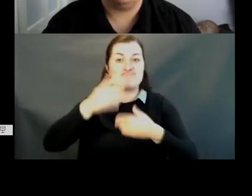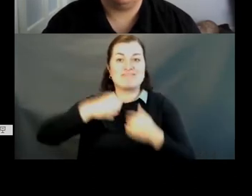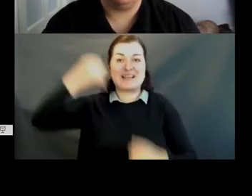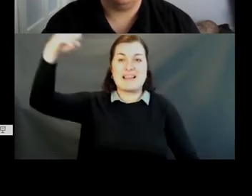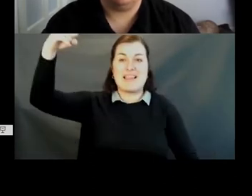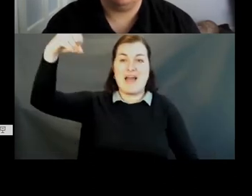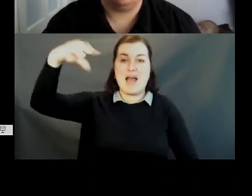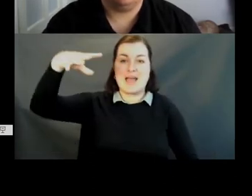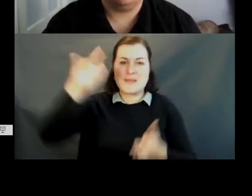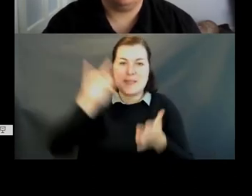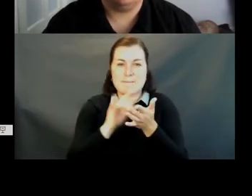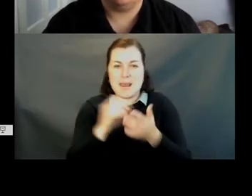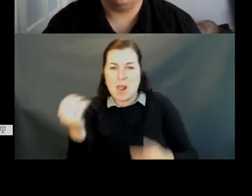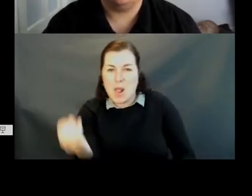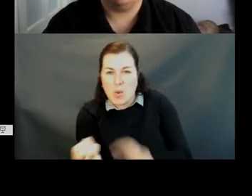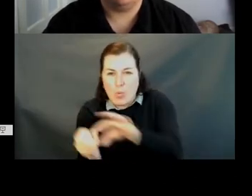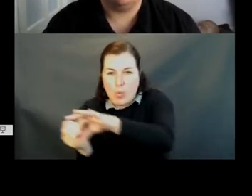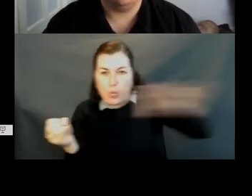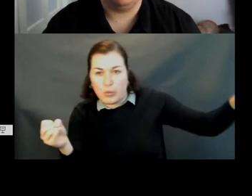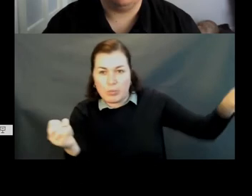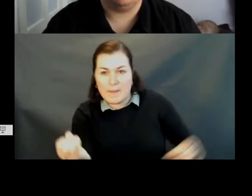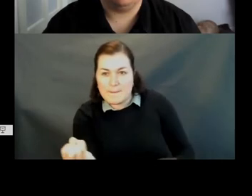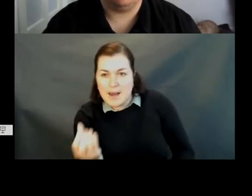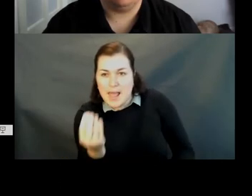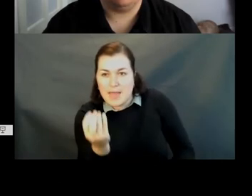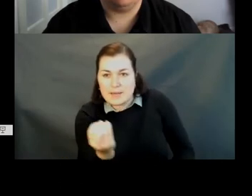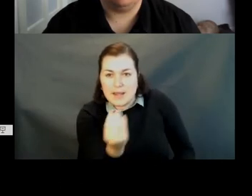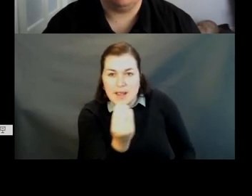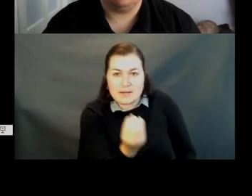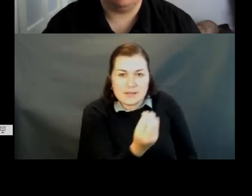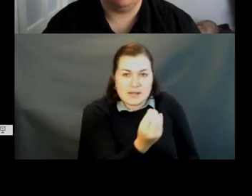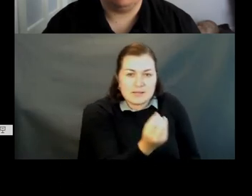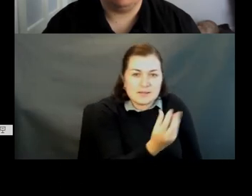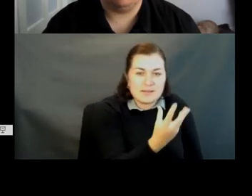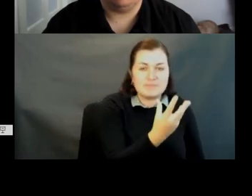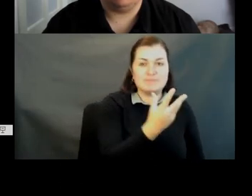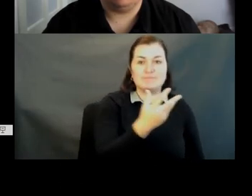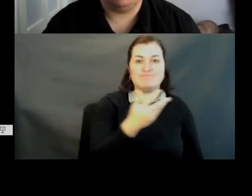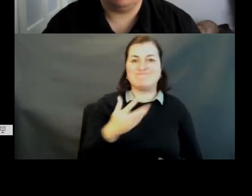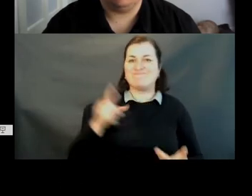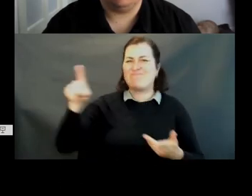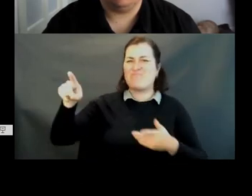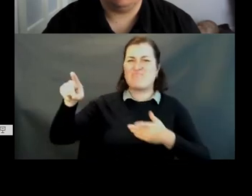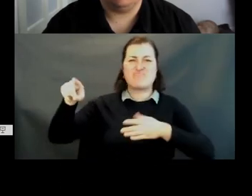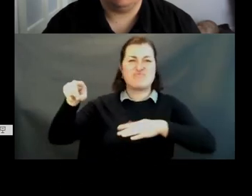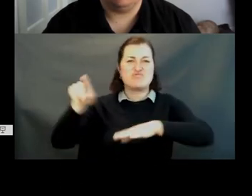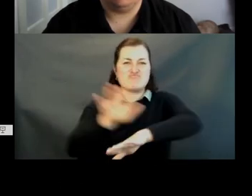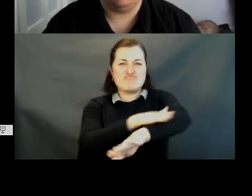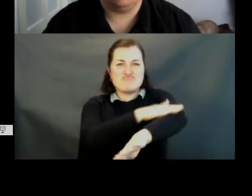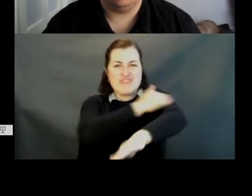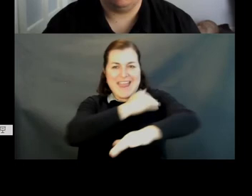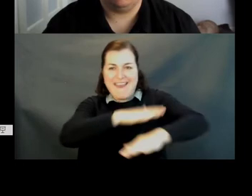center, as if there's a slash in the center, neon light coming through. I would describe the lime green underneath it, and